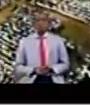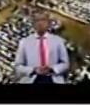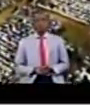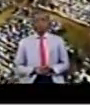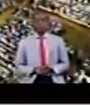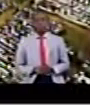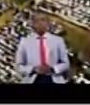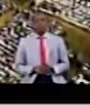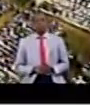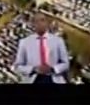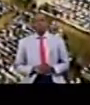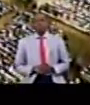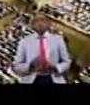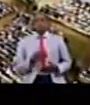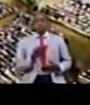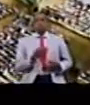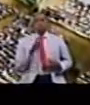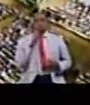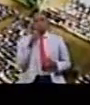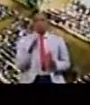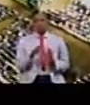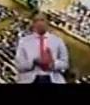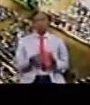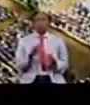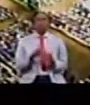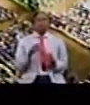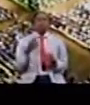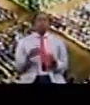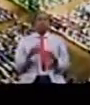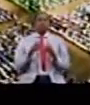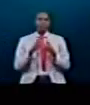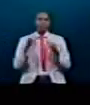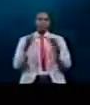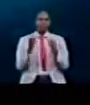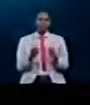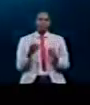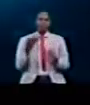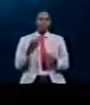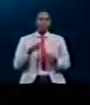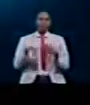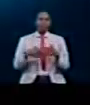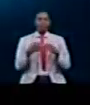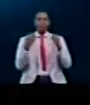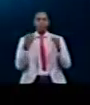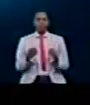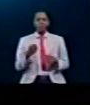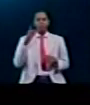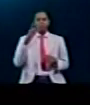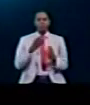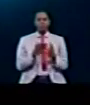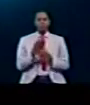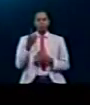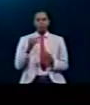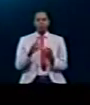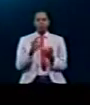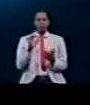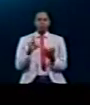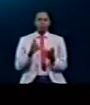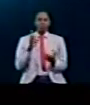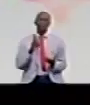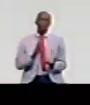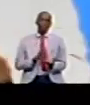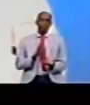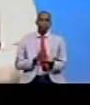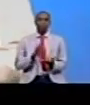then. Prayer, he will not pray. Calling upon God on behalf of his wife, he will not do so. Only to be comparing the wife with